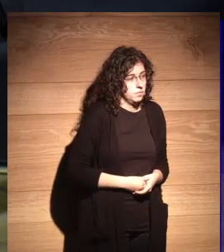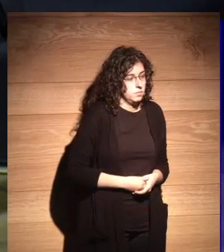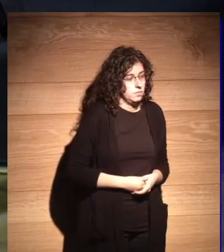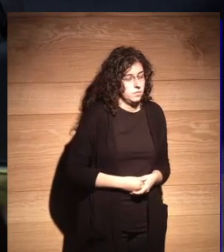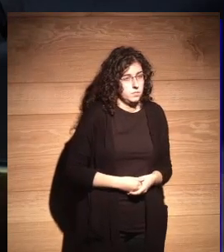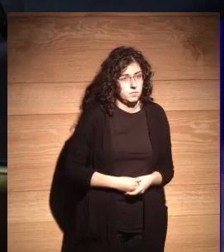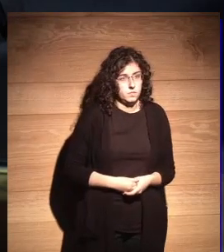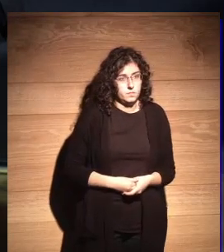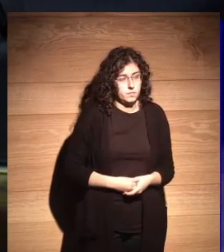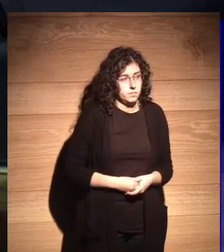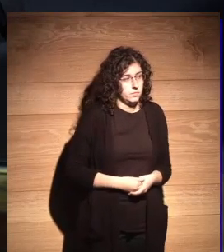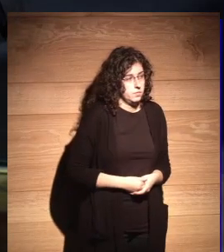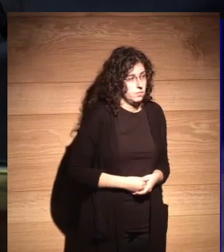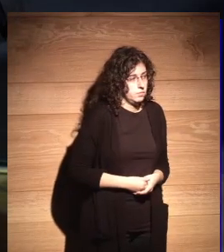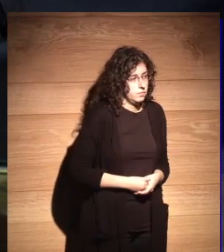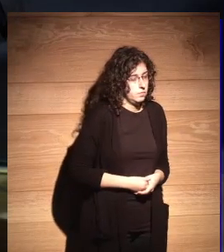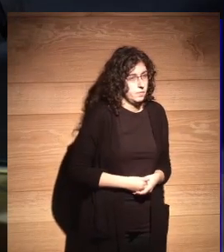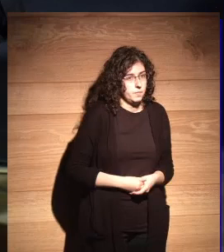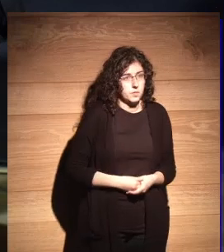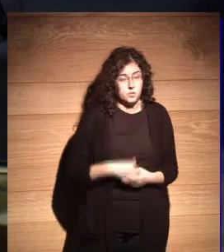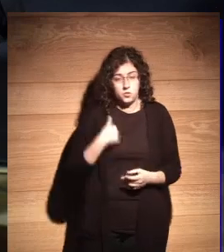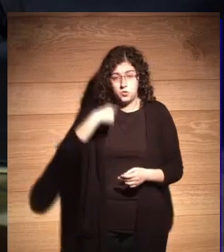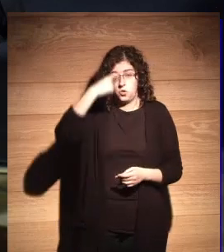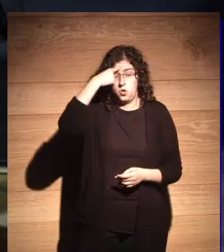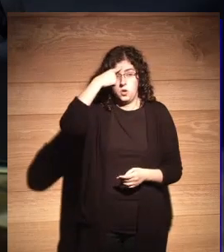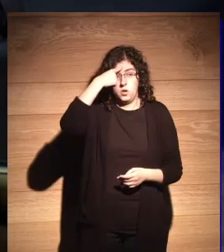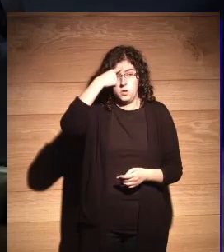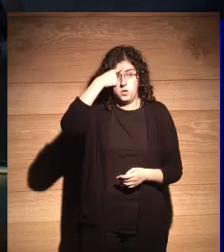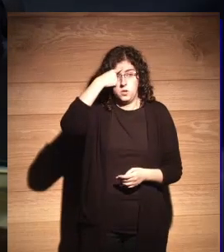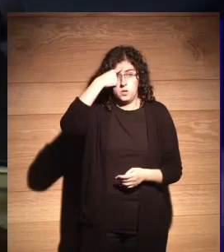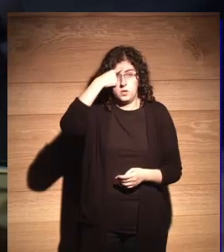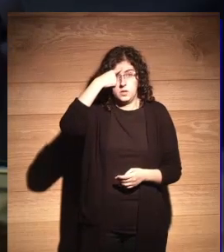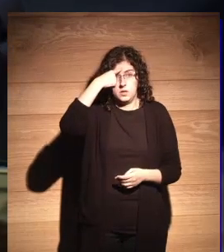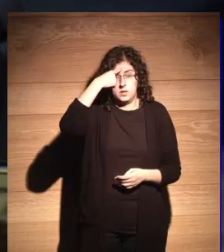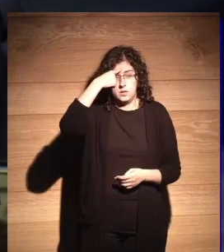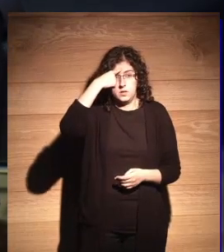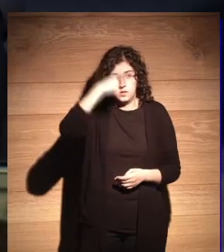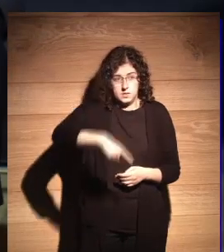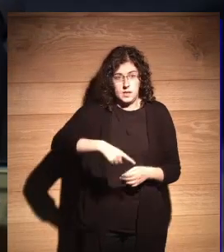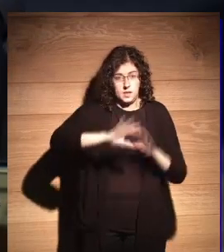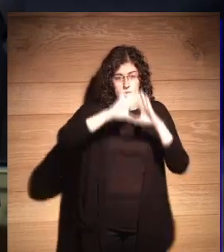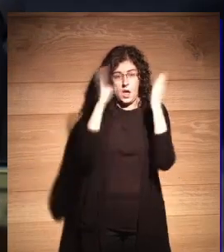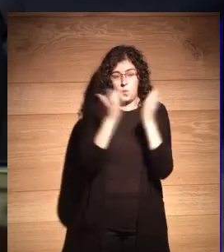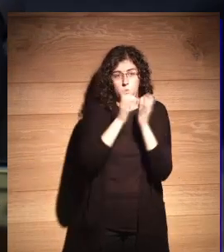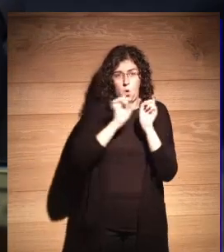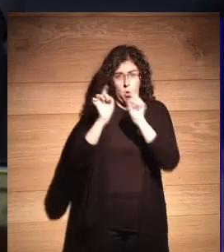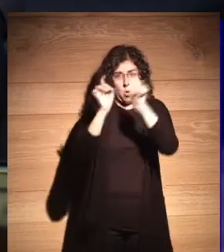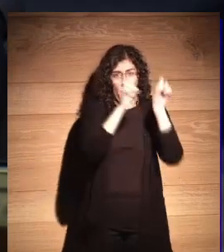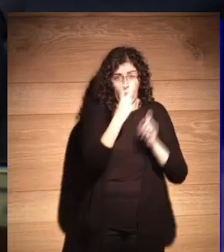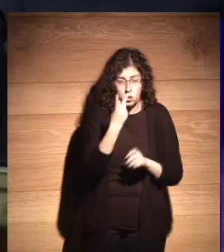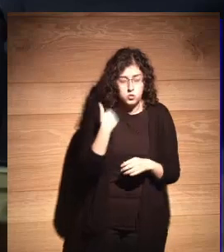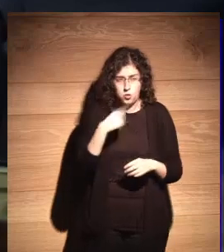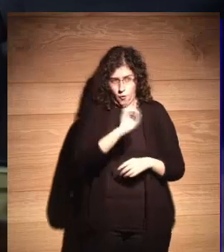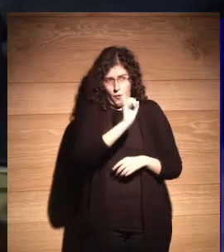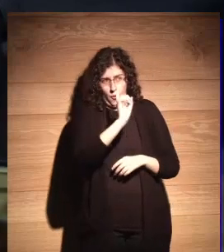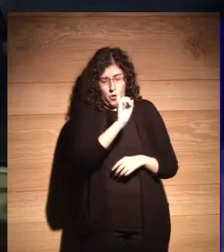Sorry. It's I know better. you've been around the world twice, but is there a I've been around the world dozens of times actually, but that's okay. Yeah, but I mean, is there a country you haven't